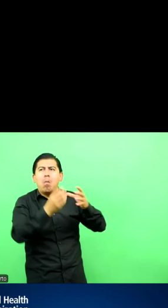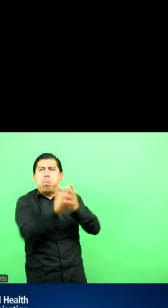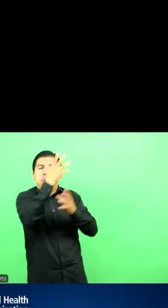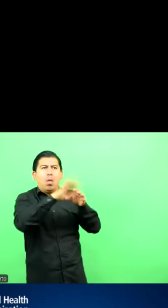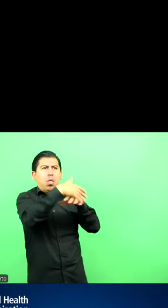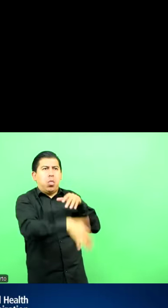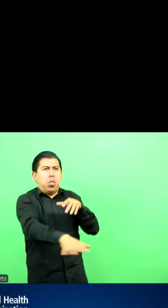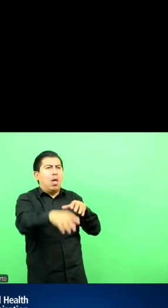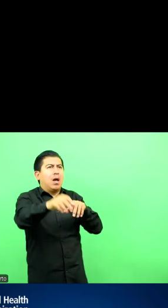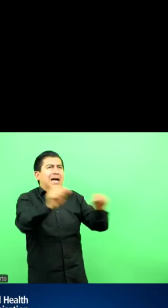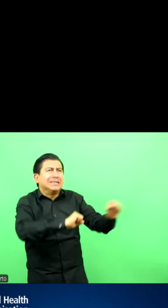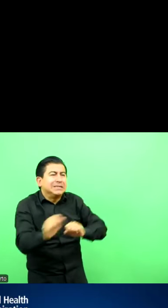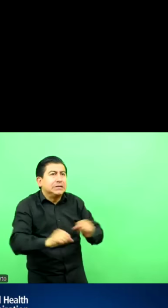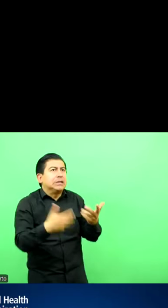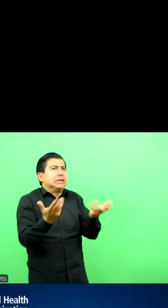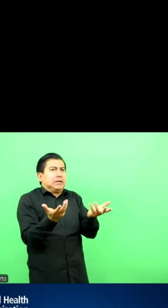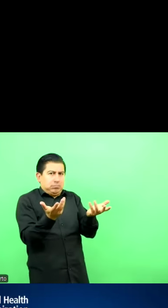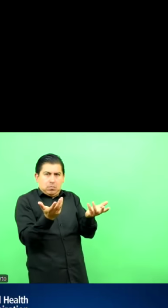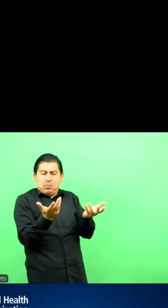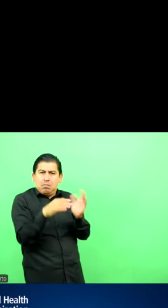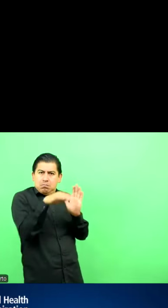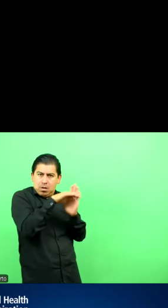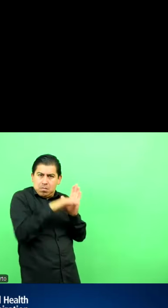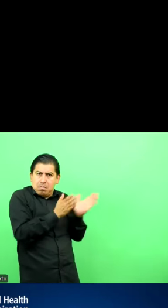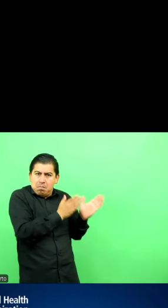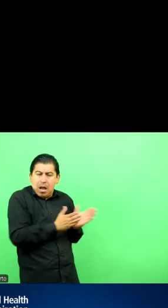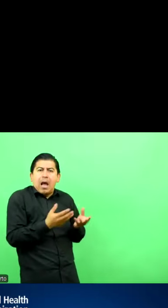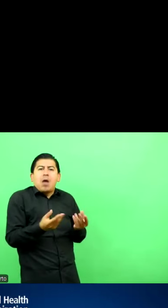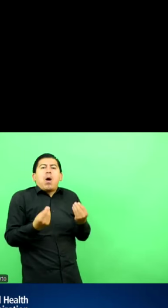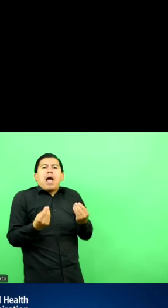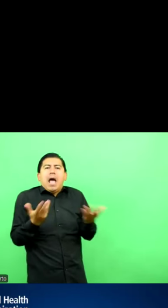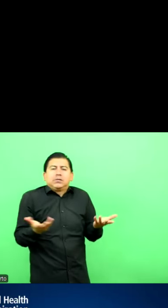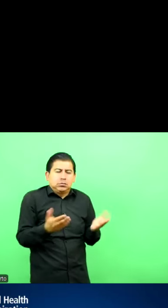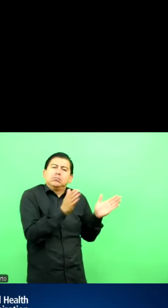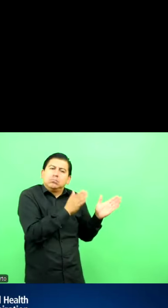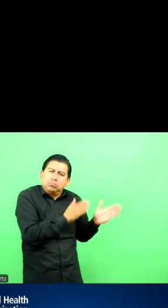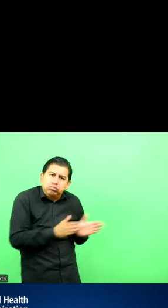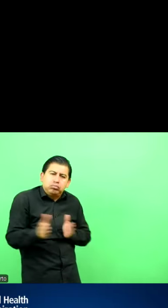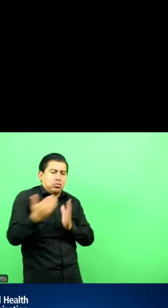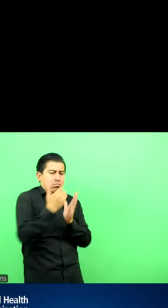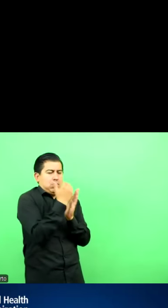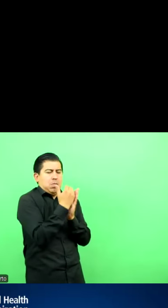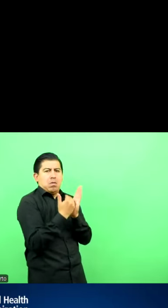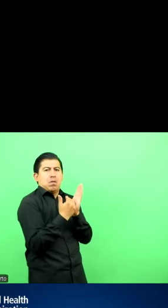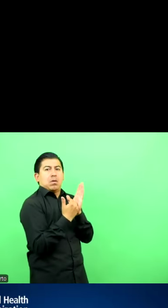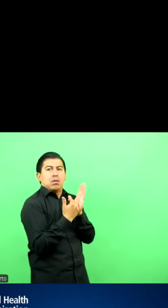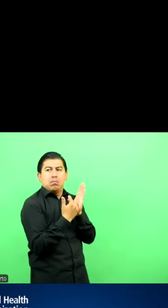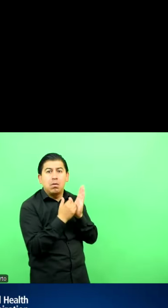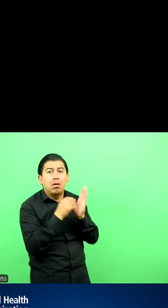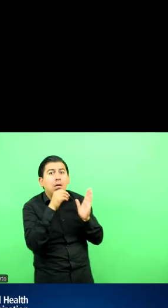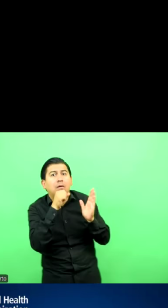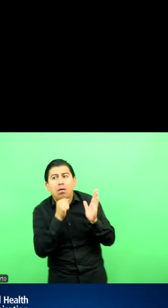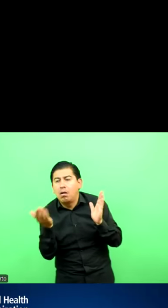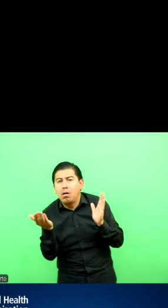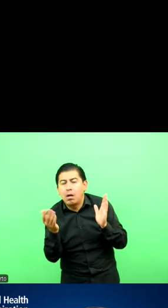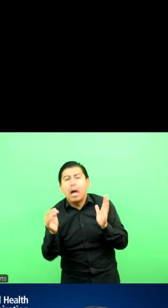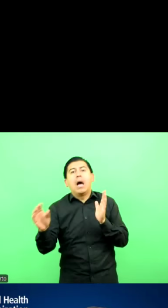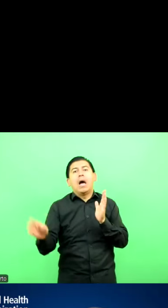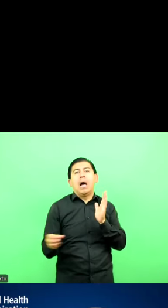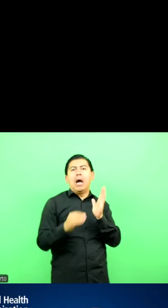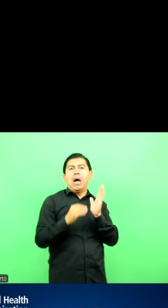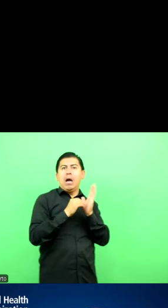And then with this charter, like with this broader sense, it's very, very critical to note where we are and where we are going